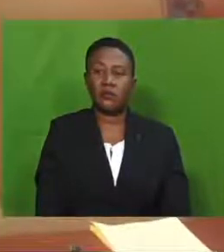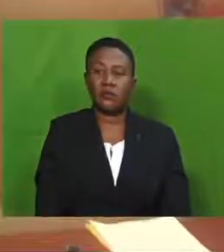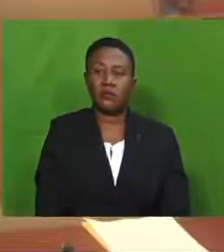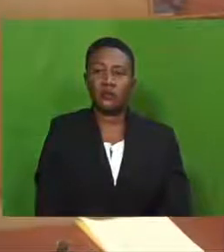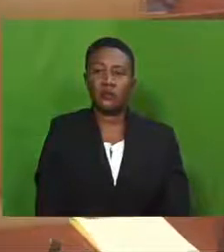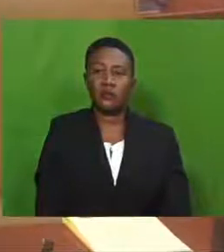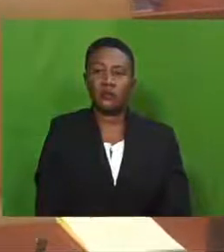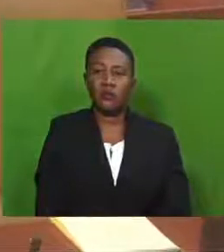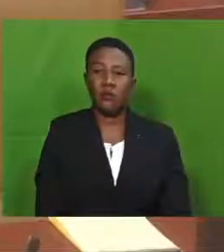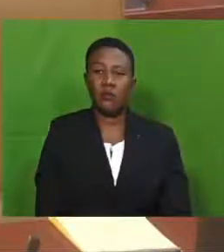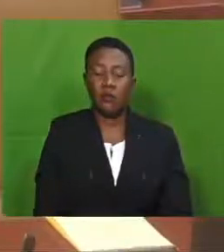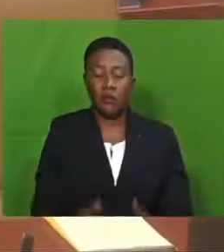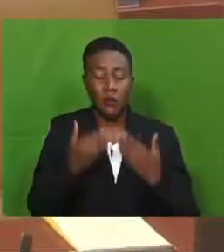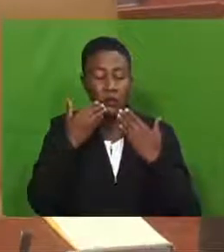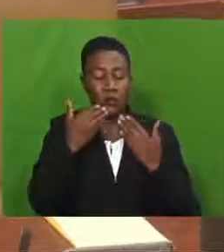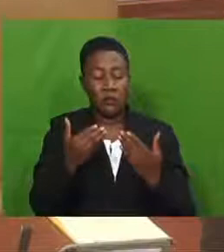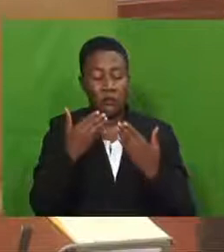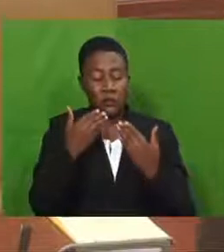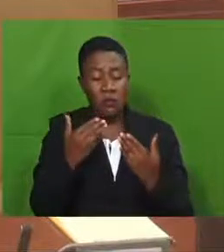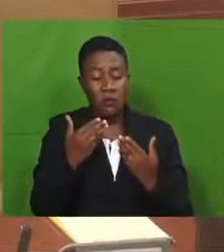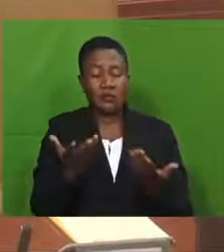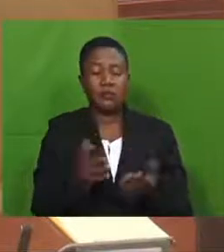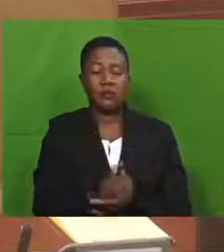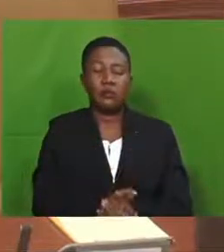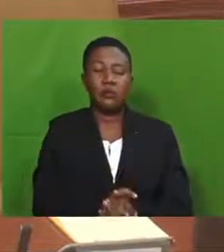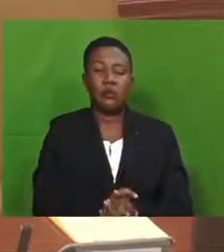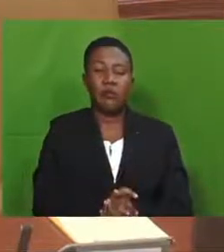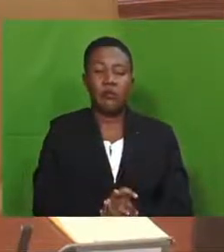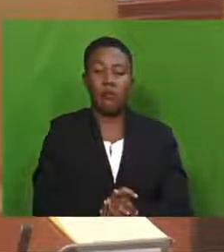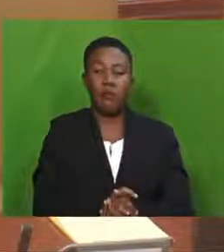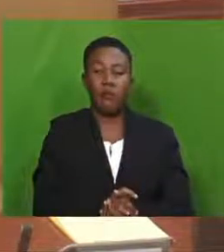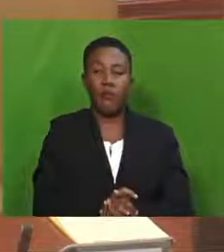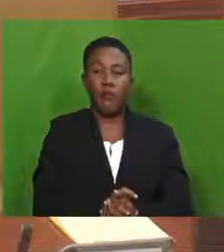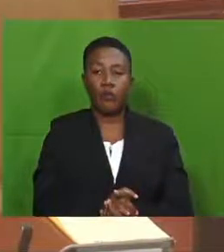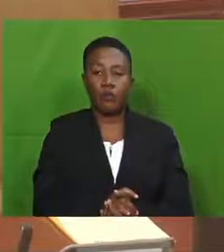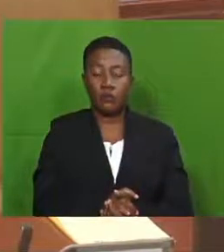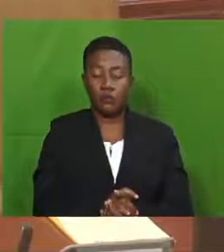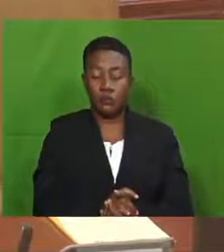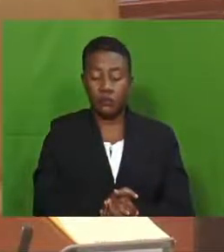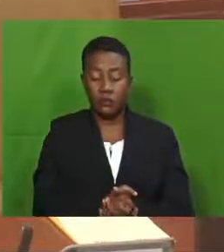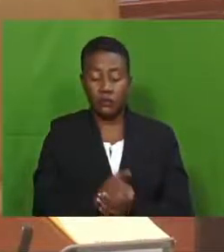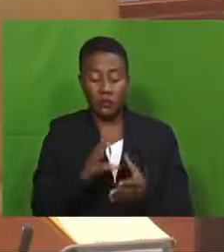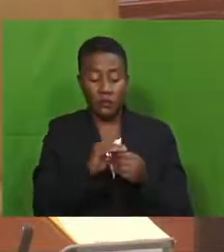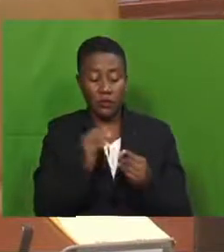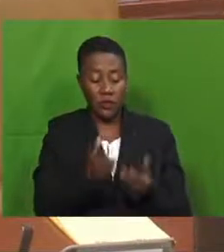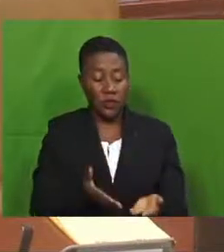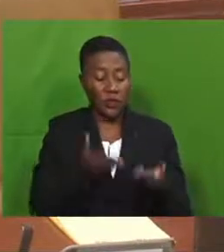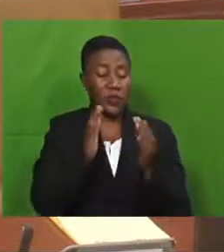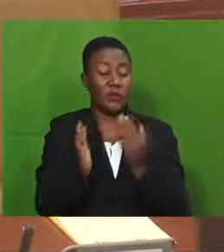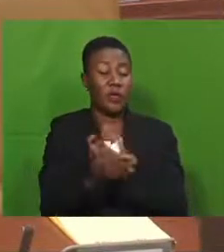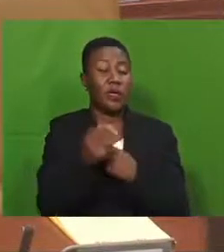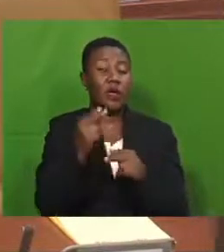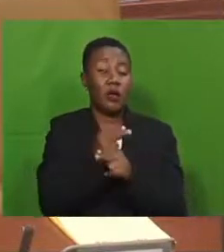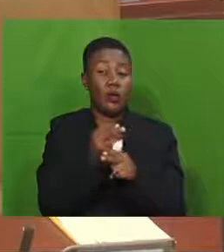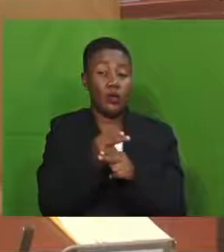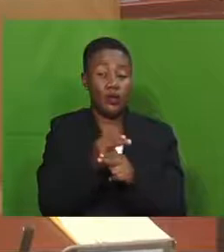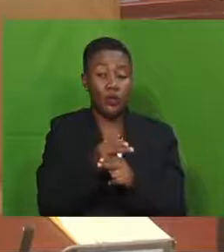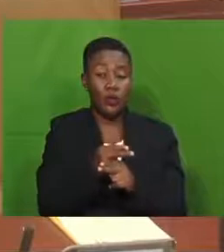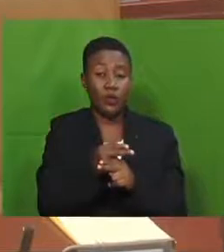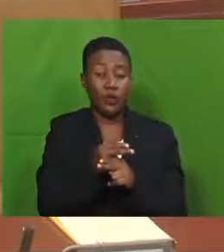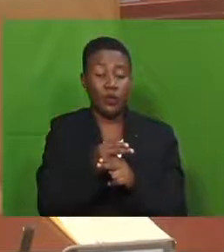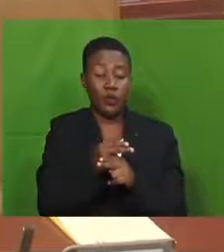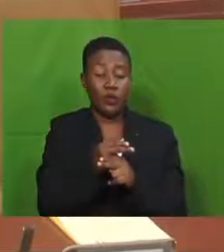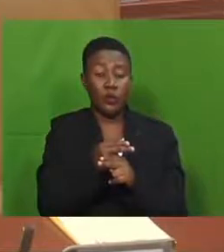the opportunity to contribute to this statement ably presented by the Minority Leader,